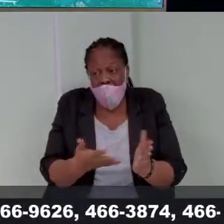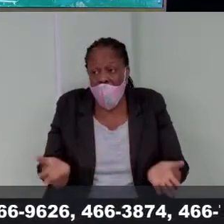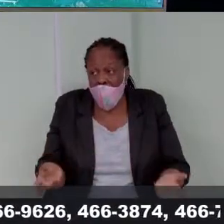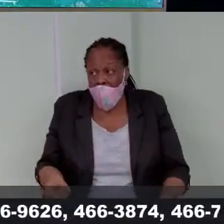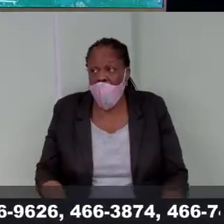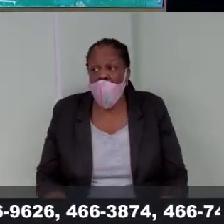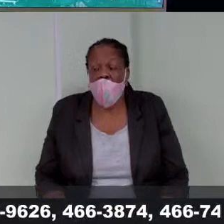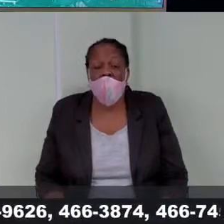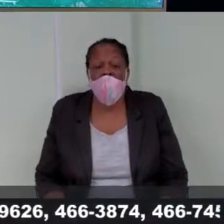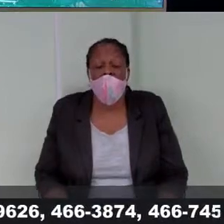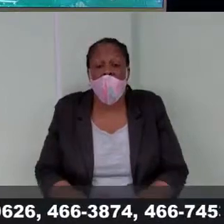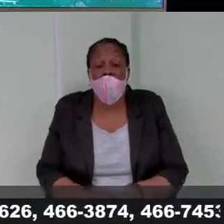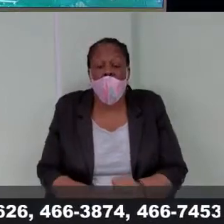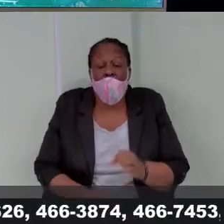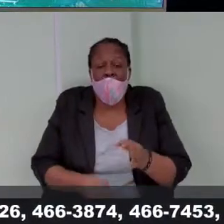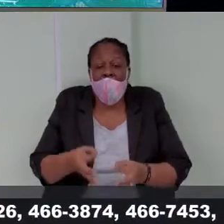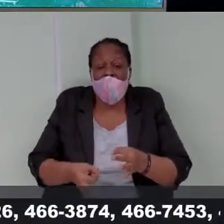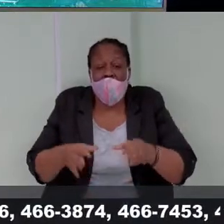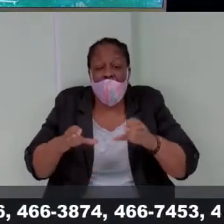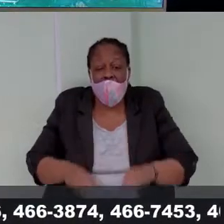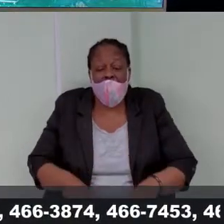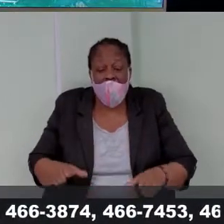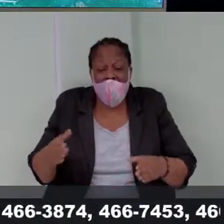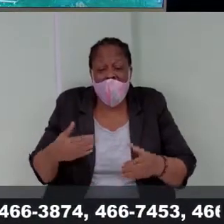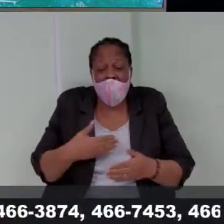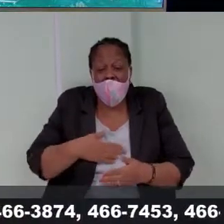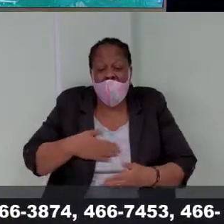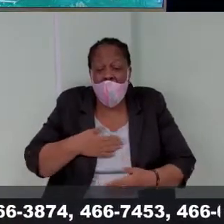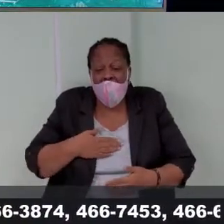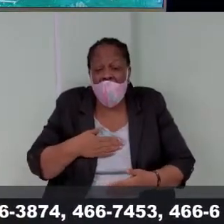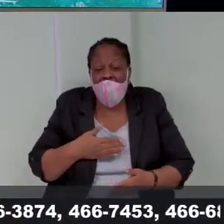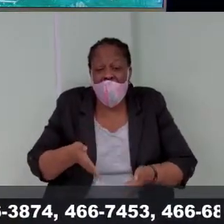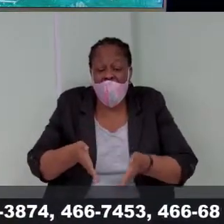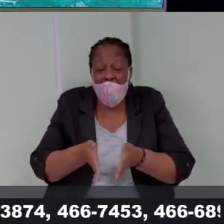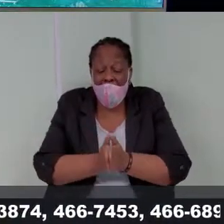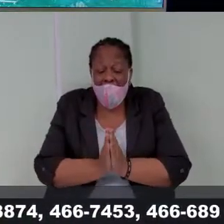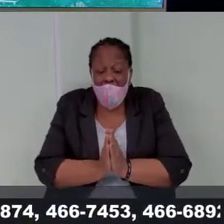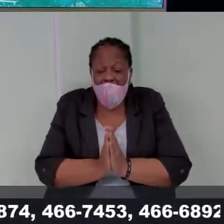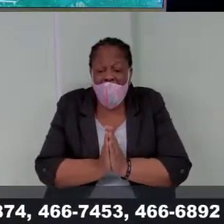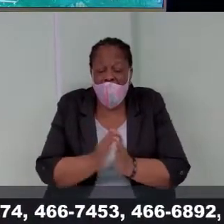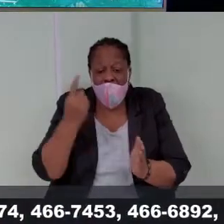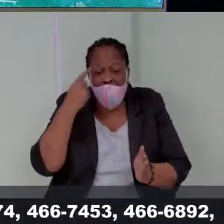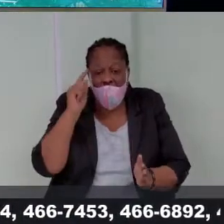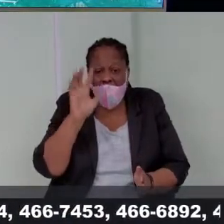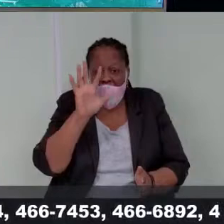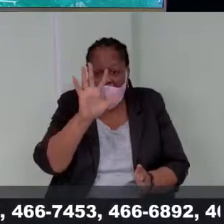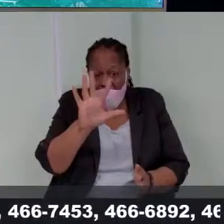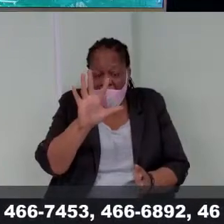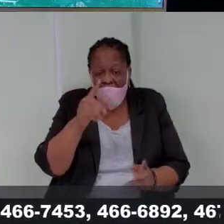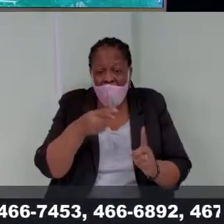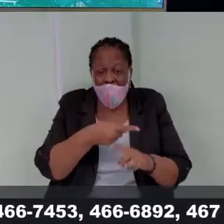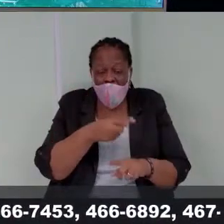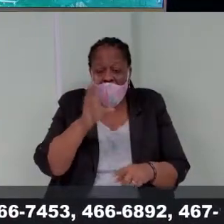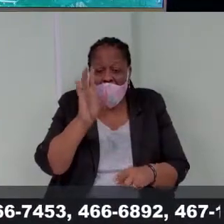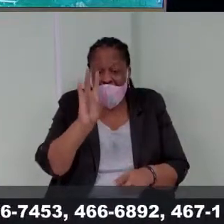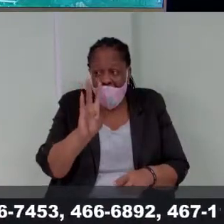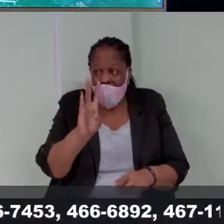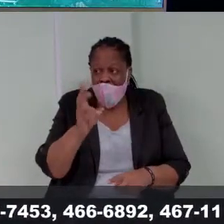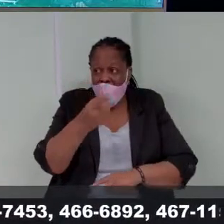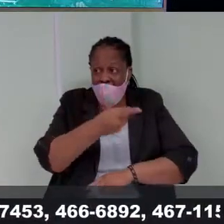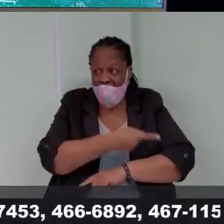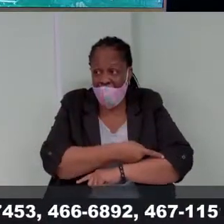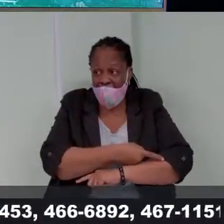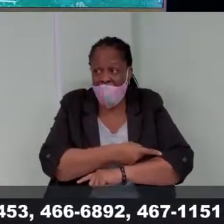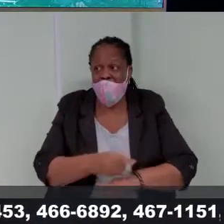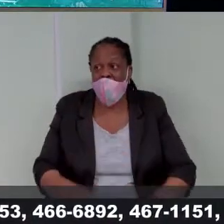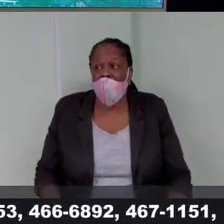a number of persons or nationals would have returned from the Washington, D.C. area and would have provided us